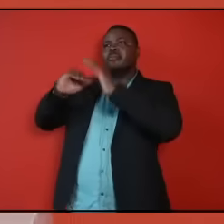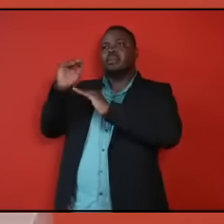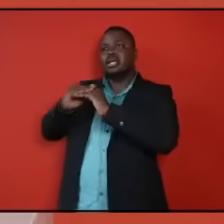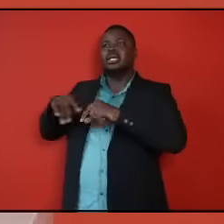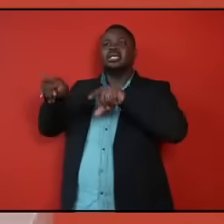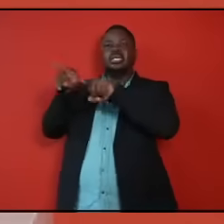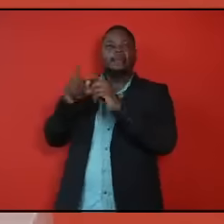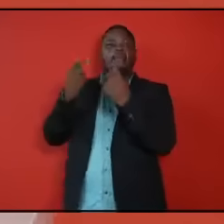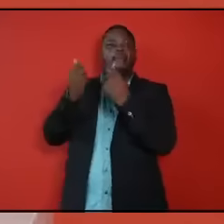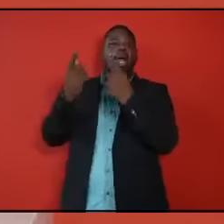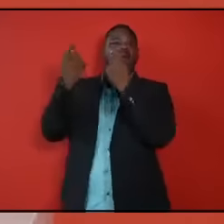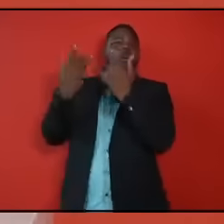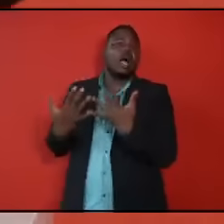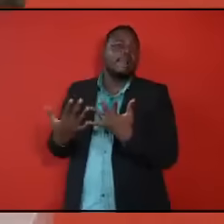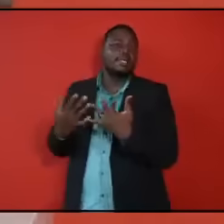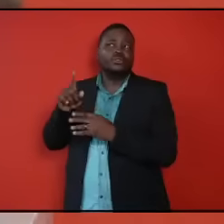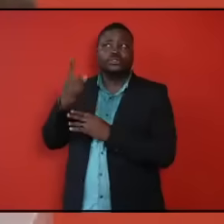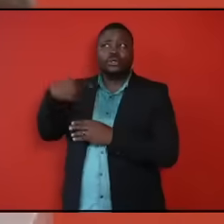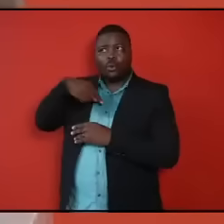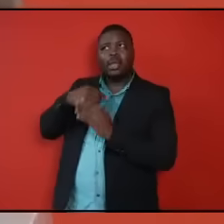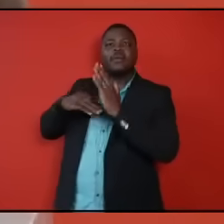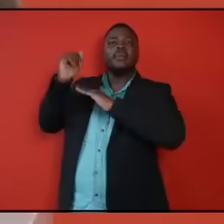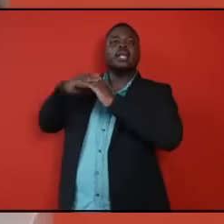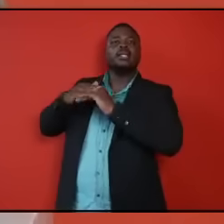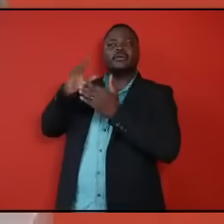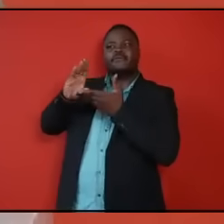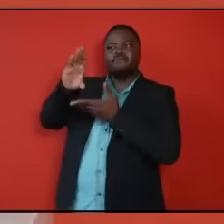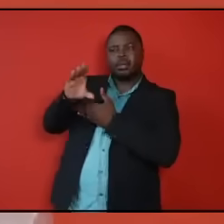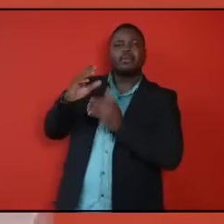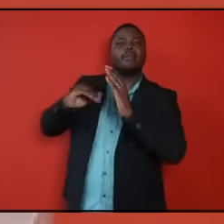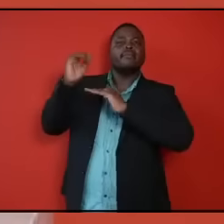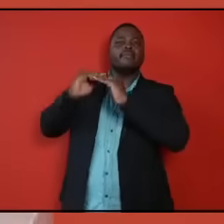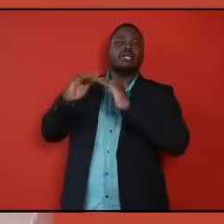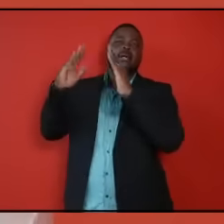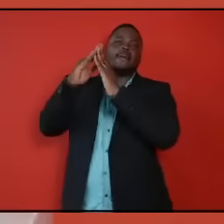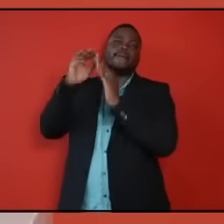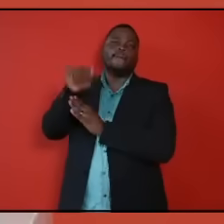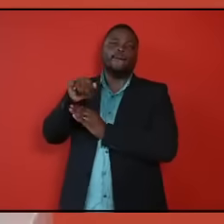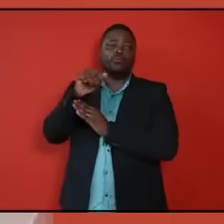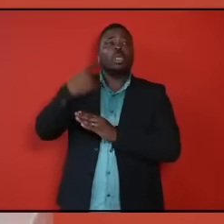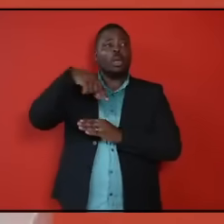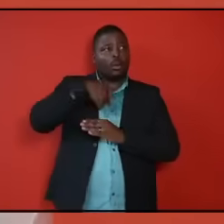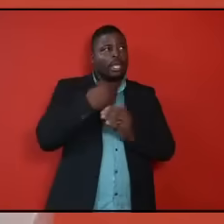monetary-wise. And then let's issue out a leaflet like that.